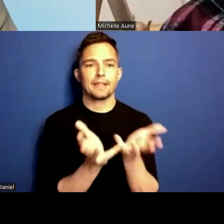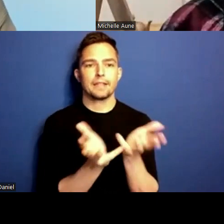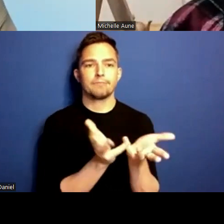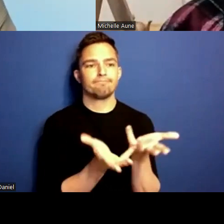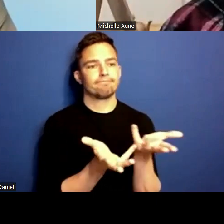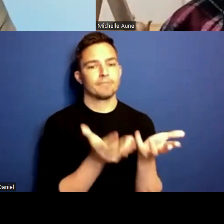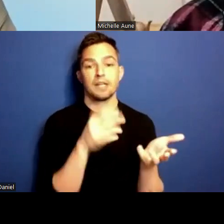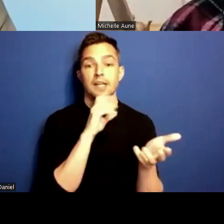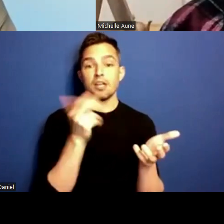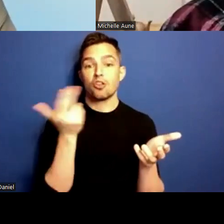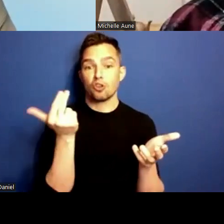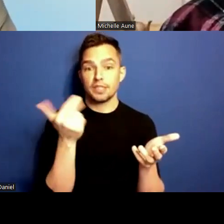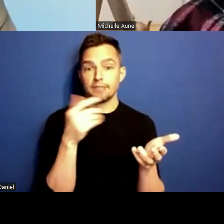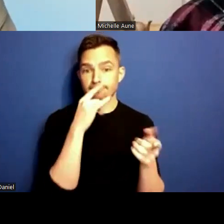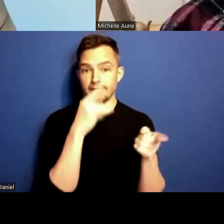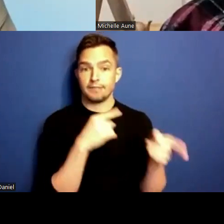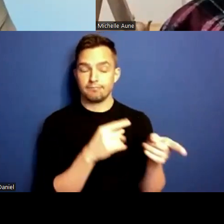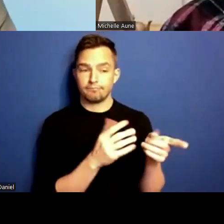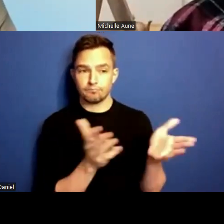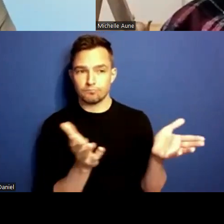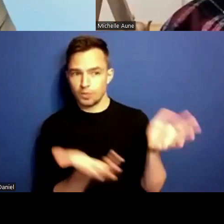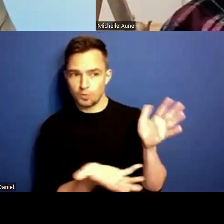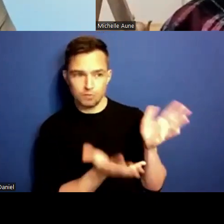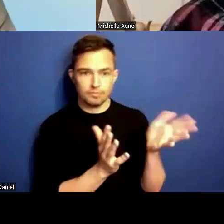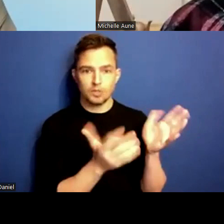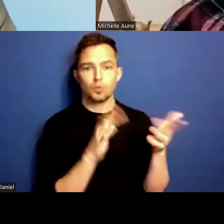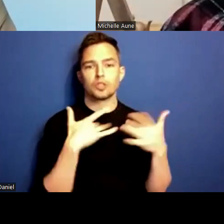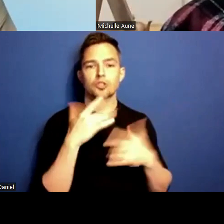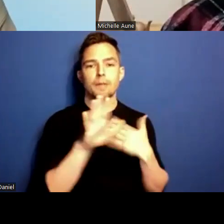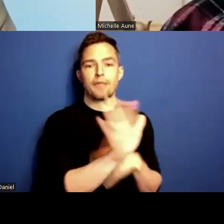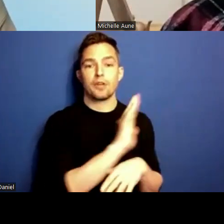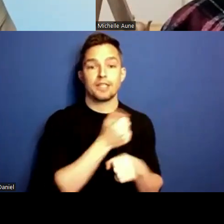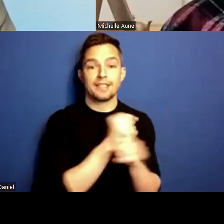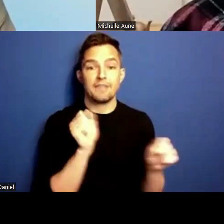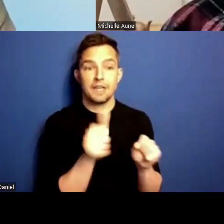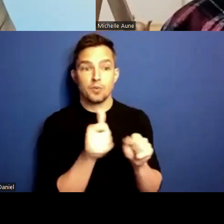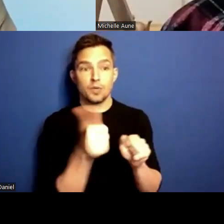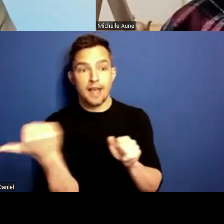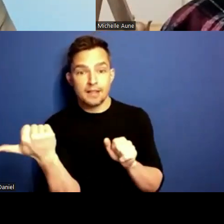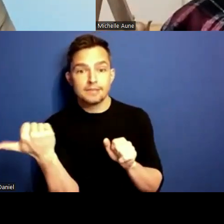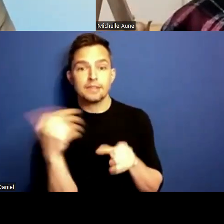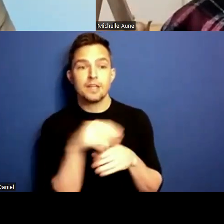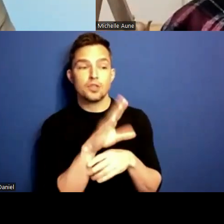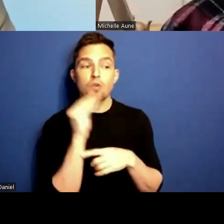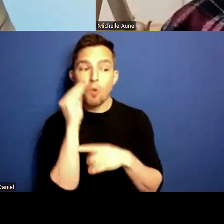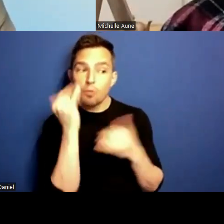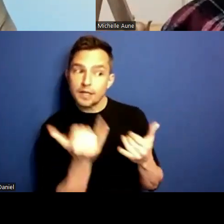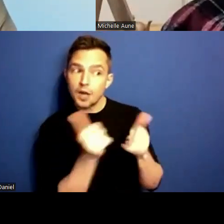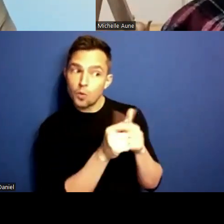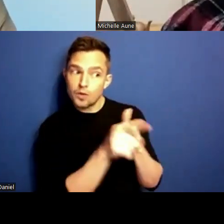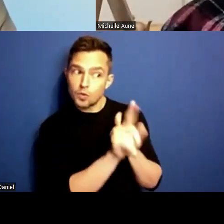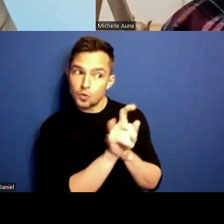13-year-old and we're getting concerned about their safety, is there anybody else in your home right now with